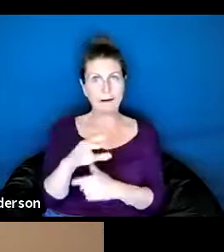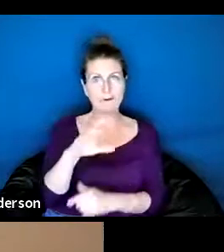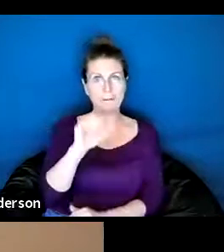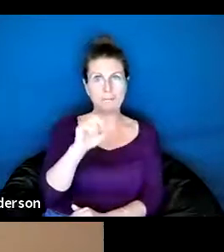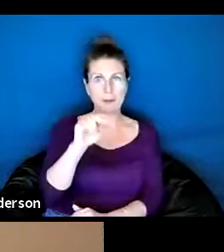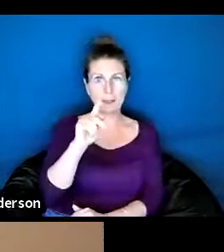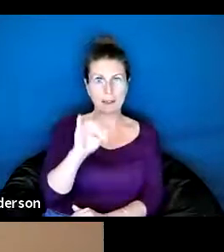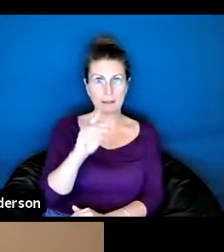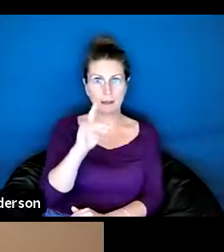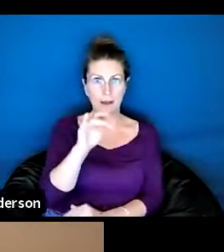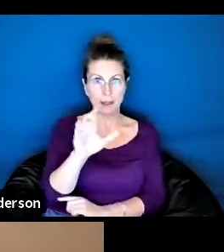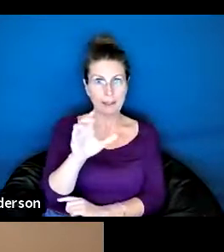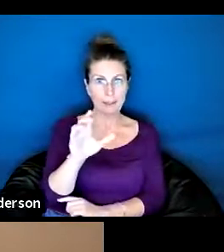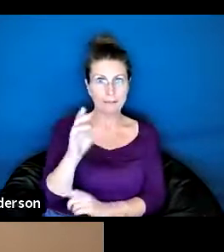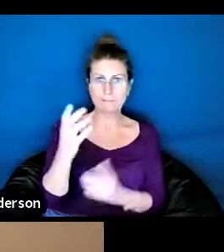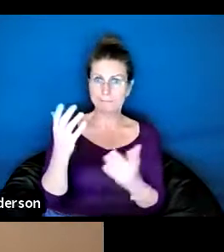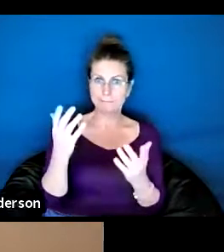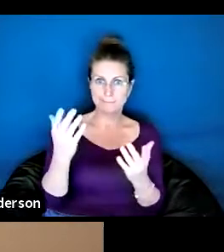that weren't discovered,